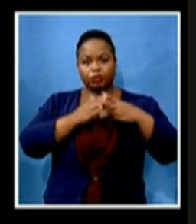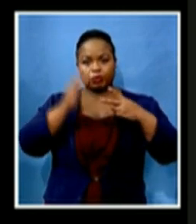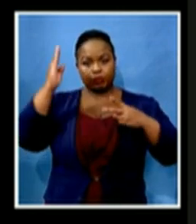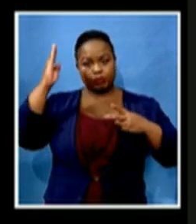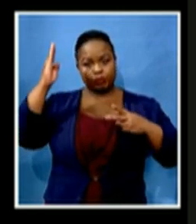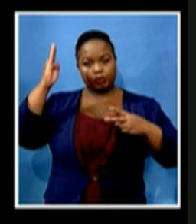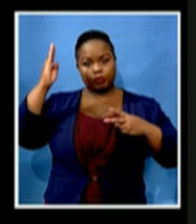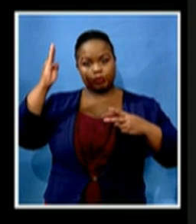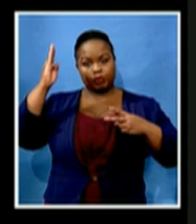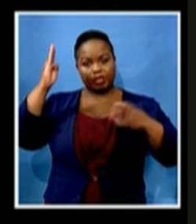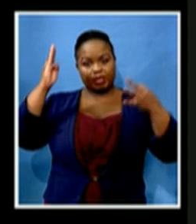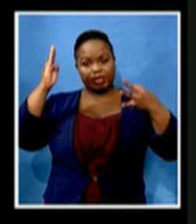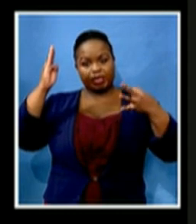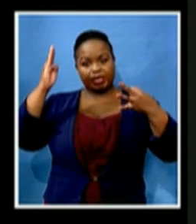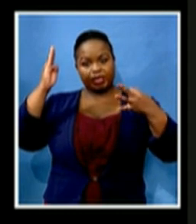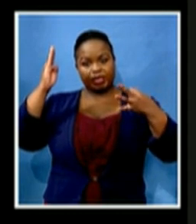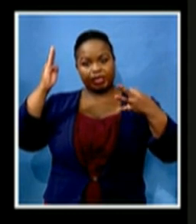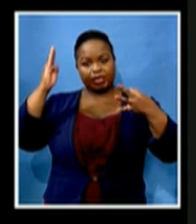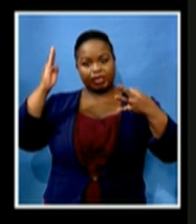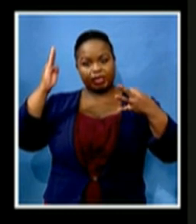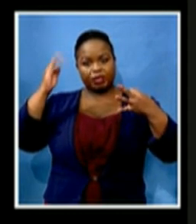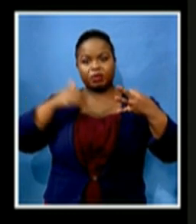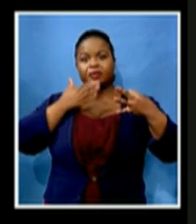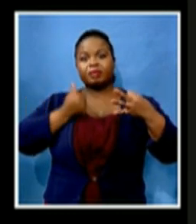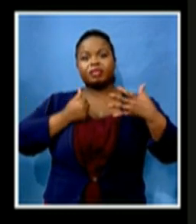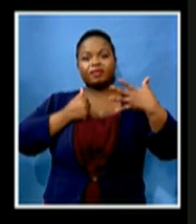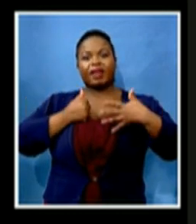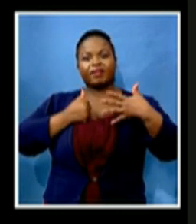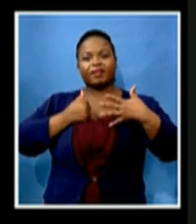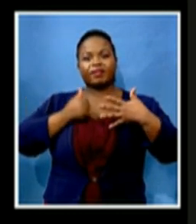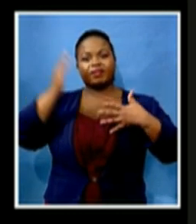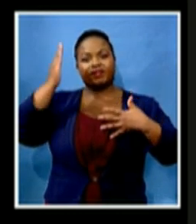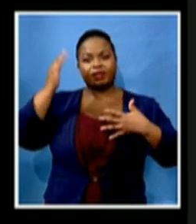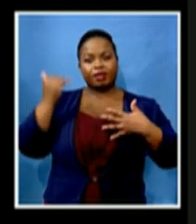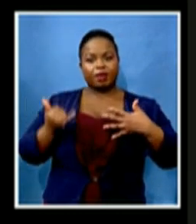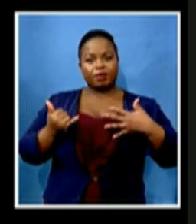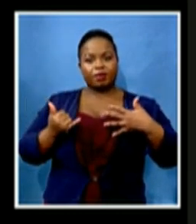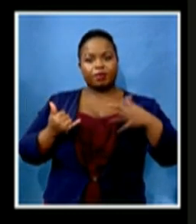5 hands for now? And